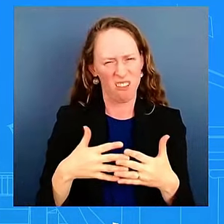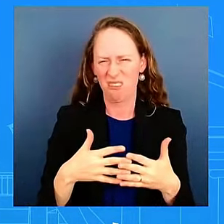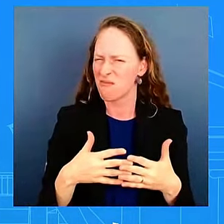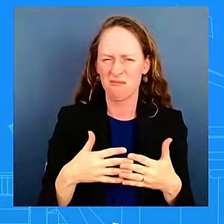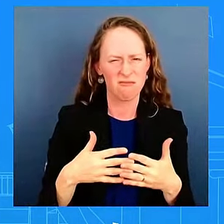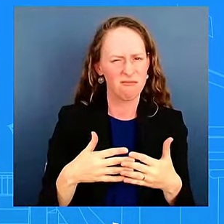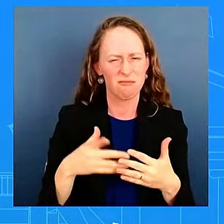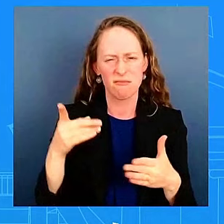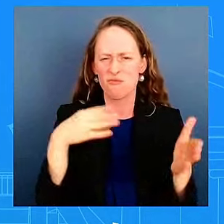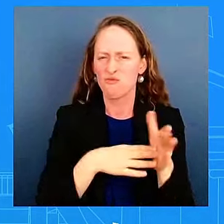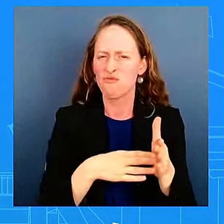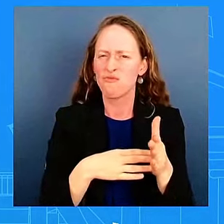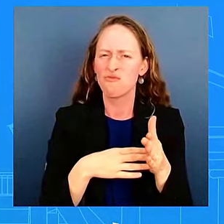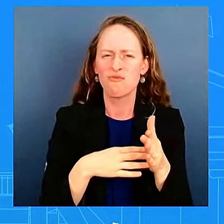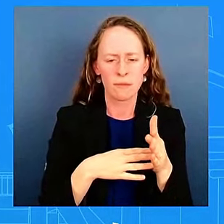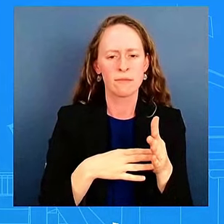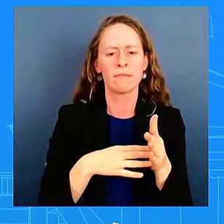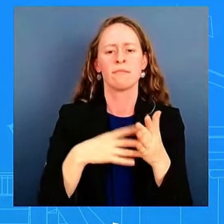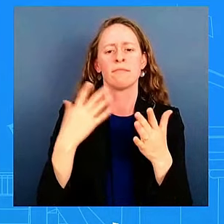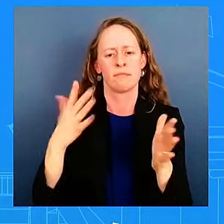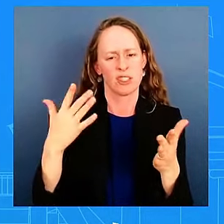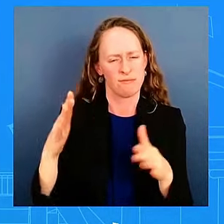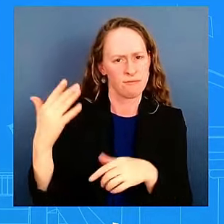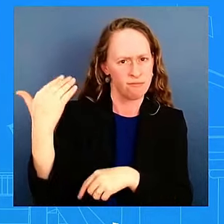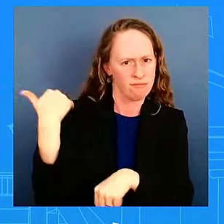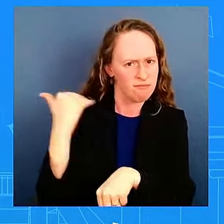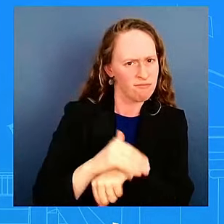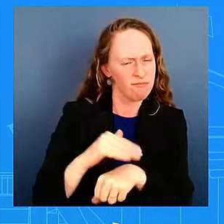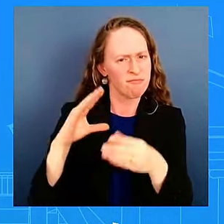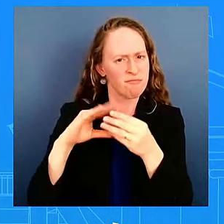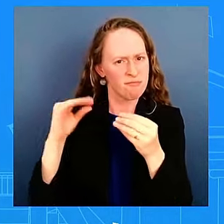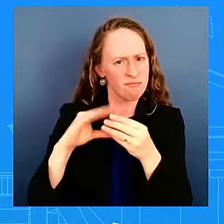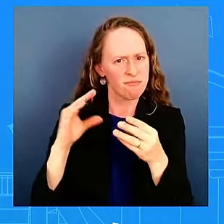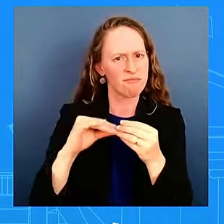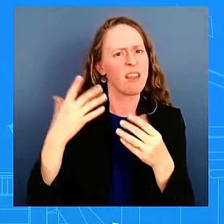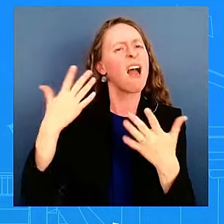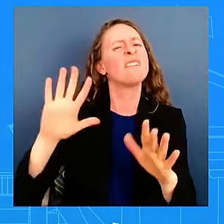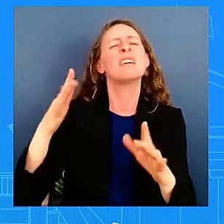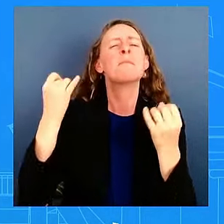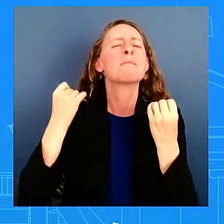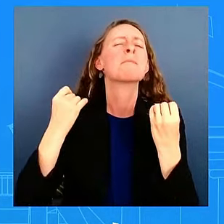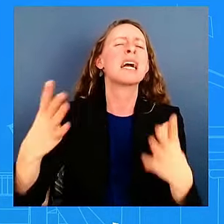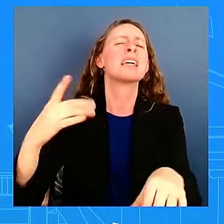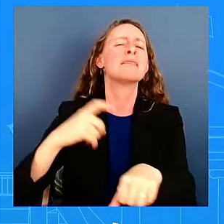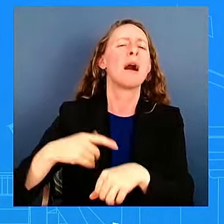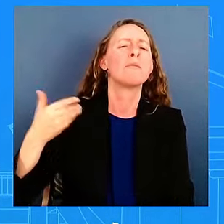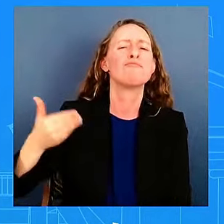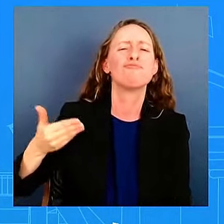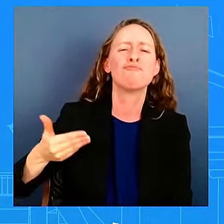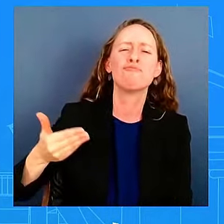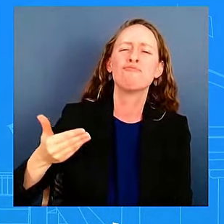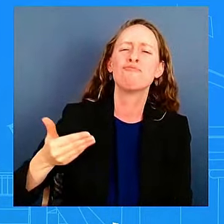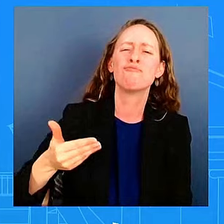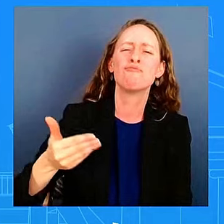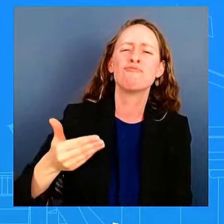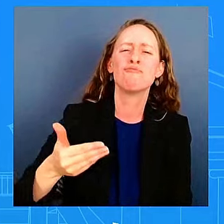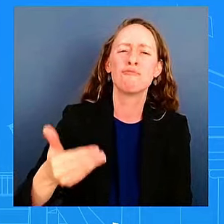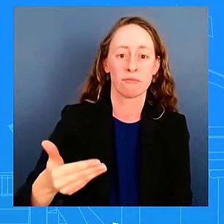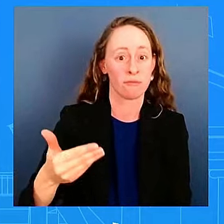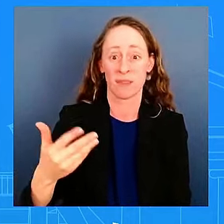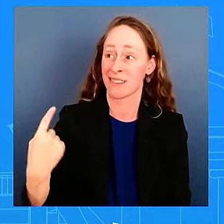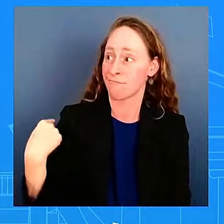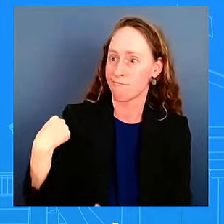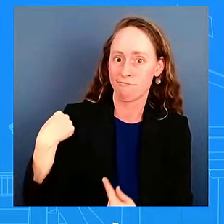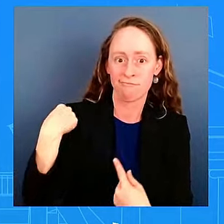multiple times before then, and obviously throughout his presidency, throughout his entire throughout his entire career. We want to make sure that we